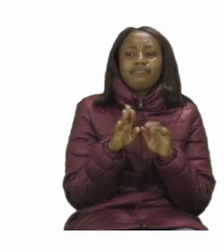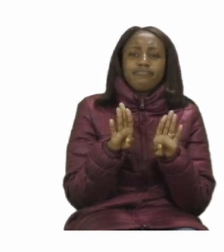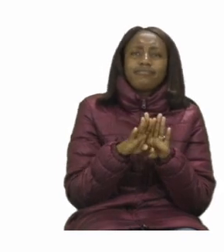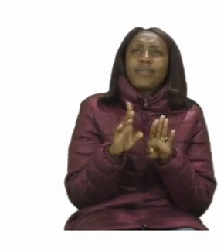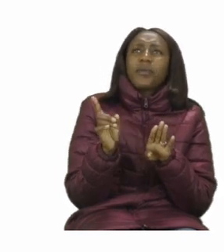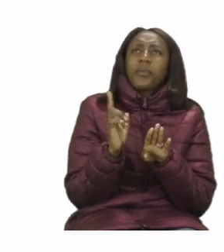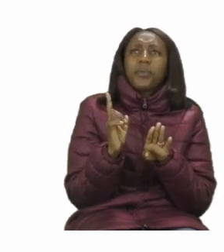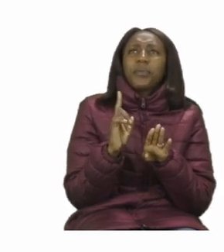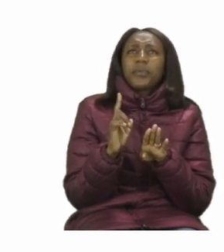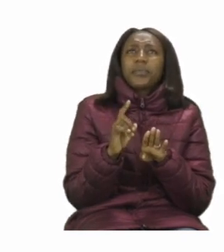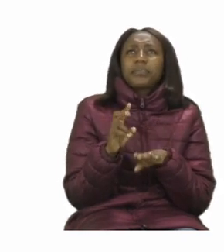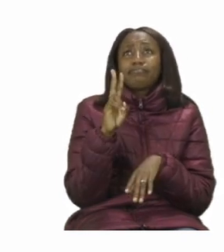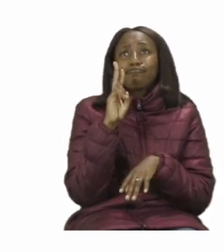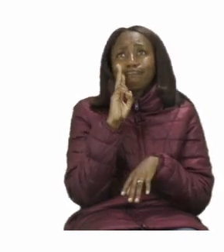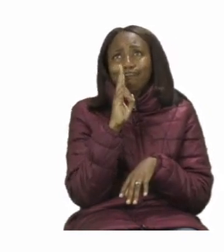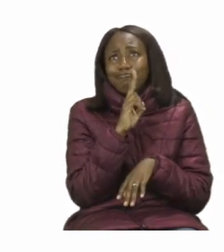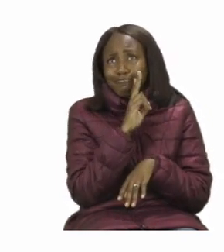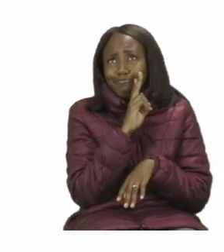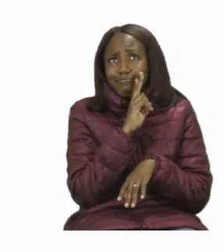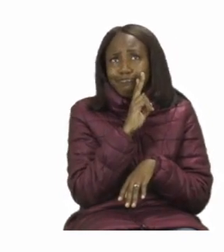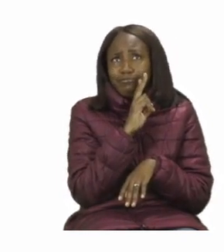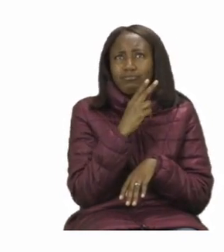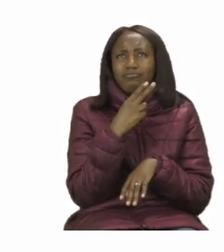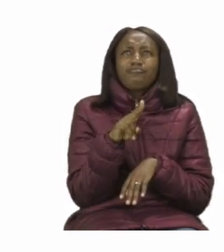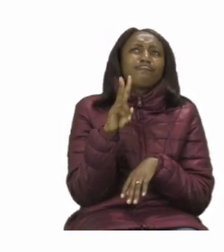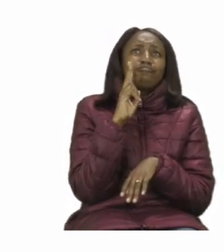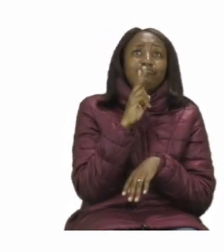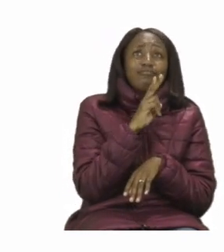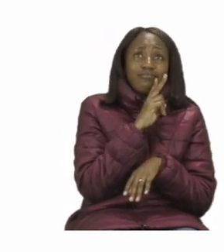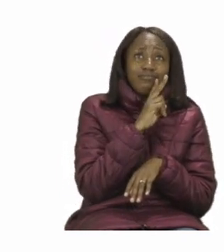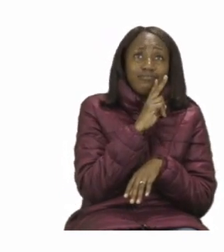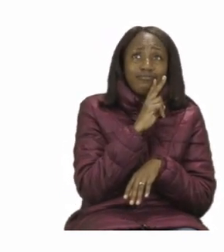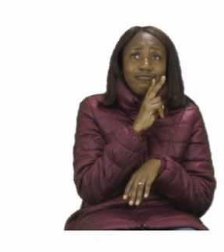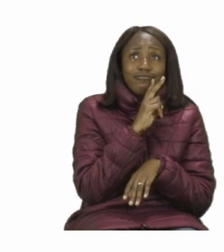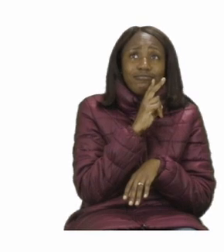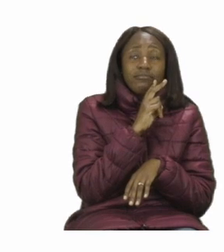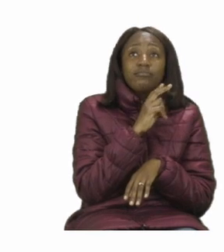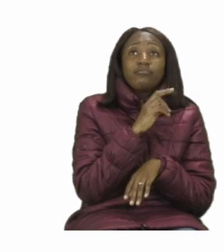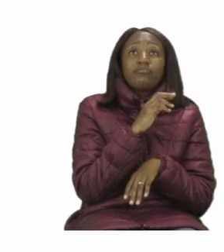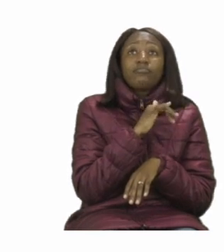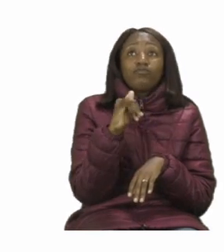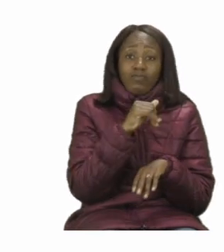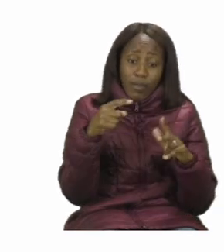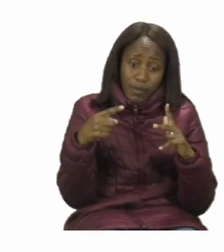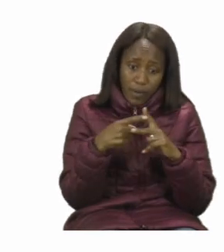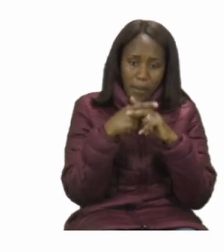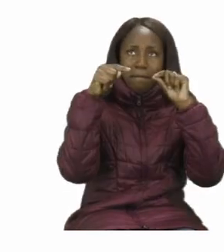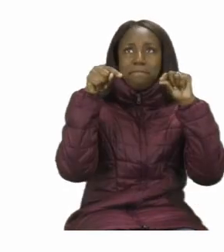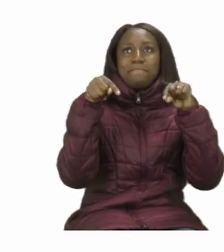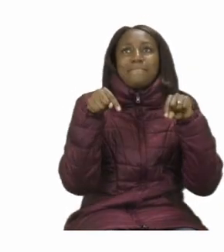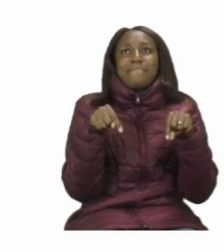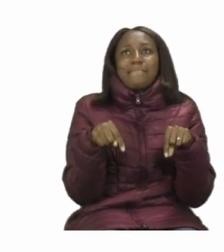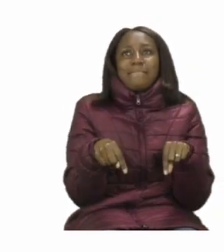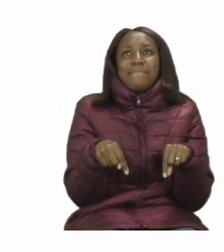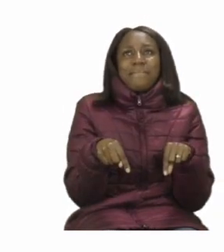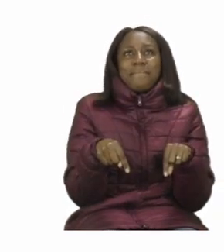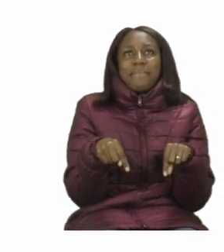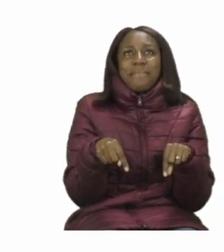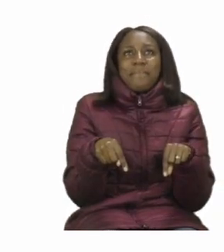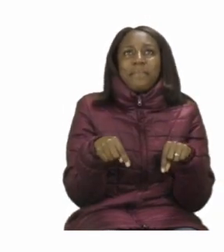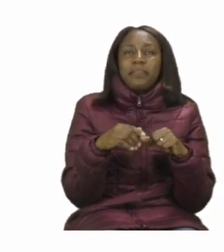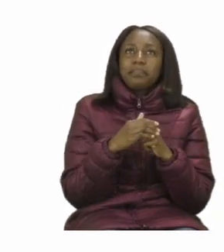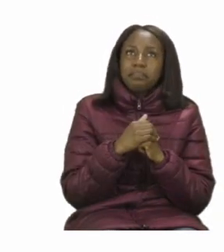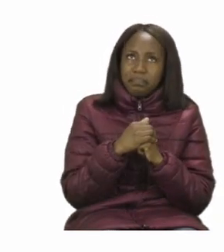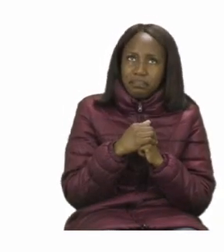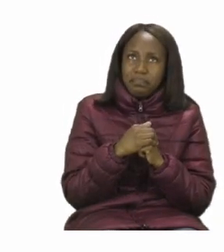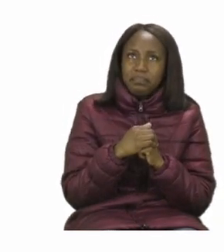doing verbs, but not just any verbs, verbs in the present tense. Now, this